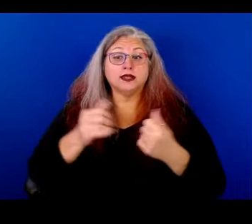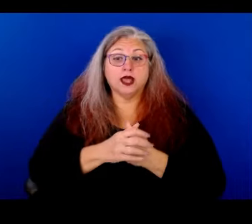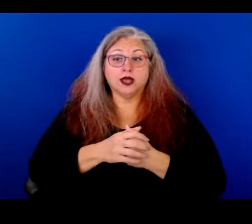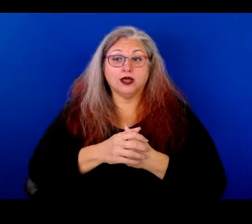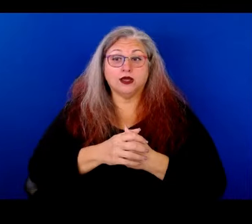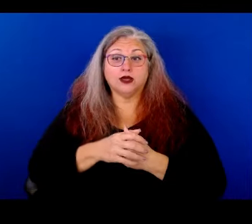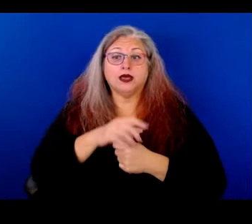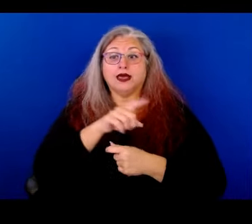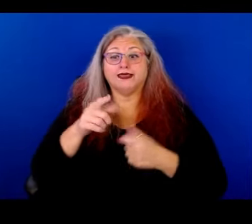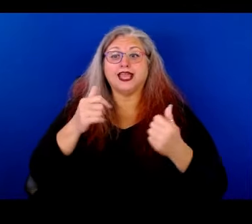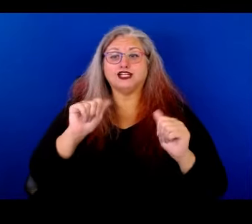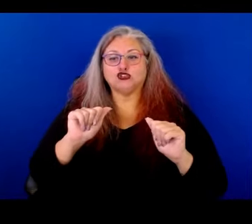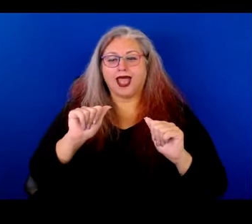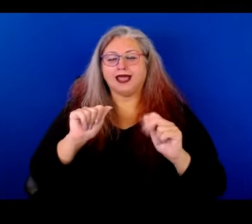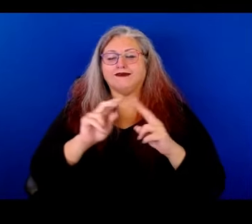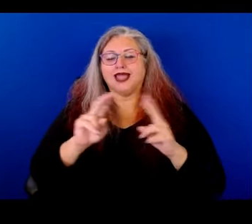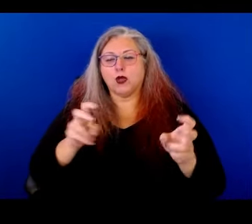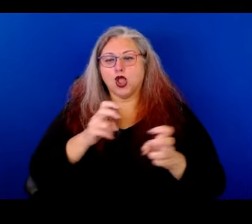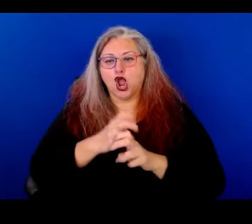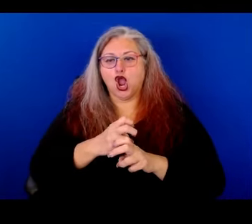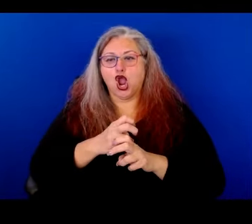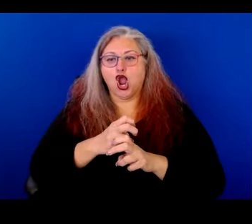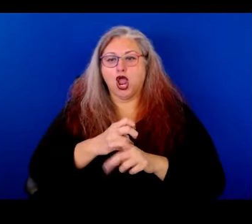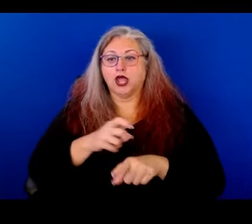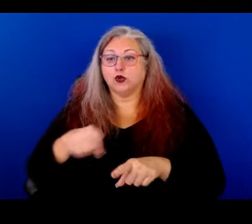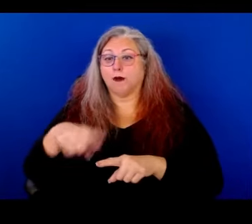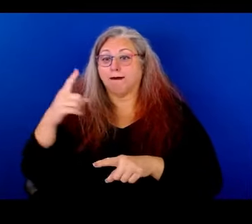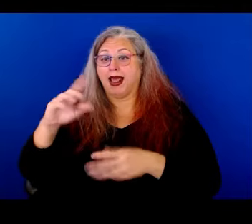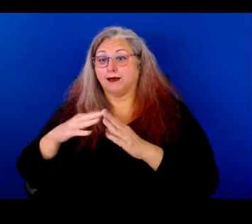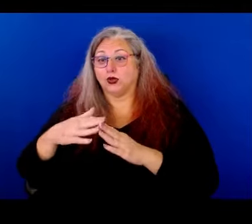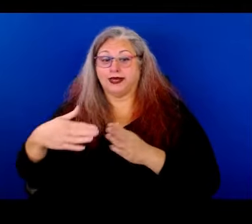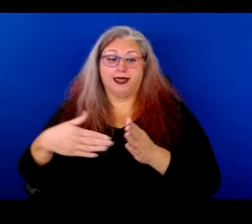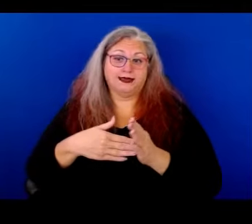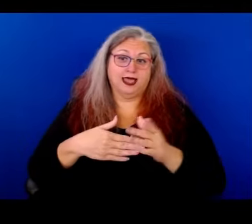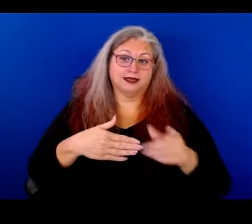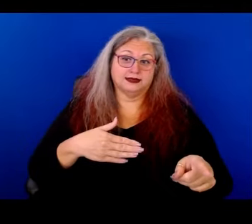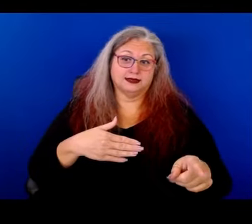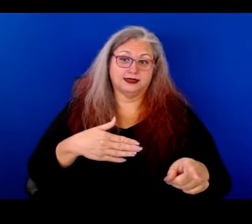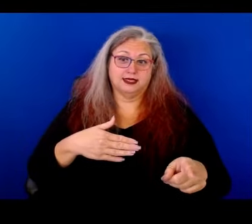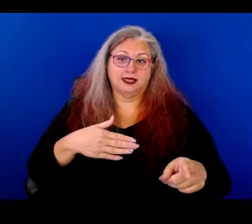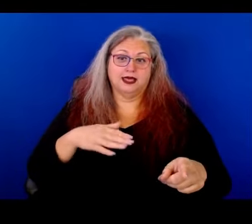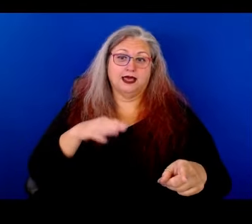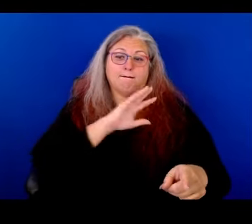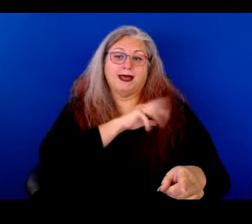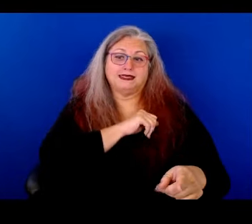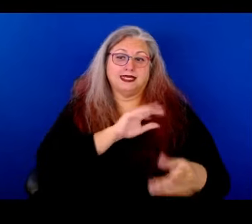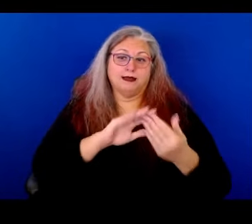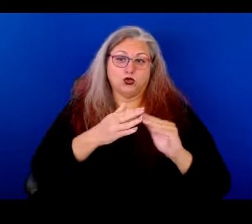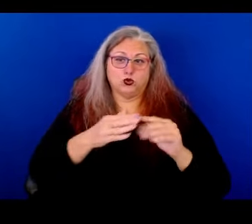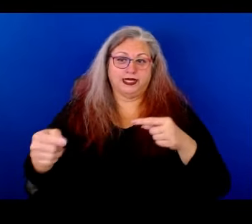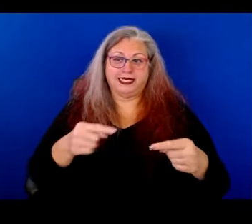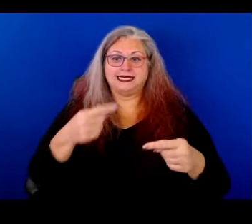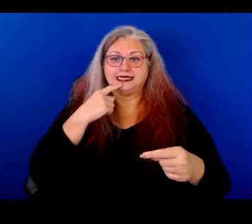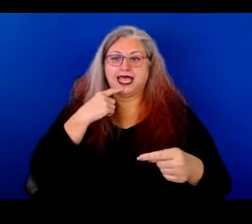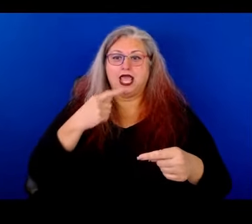they're trying extraordinarily hard to pit the Black community against the Palestinian community, and say